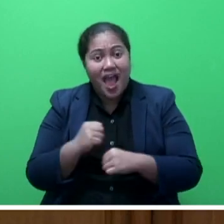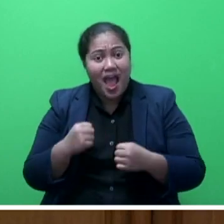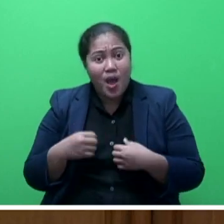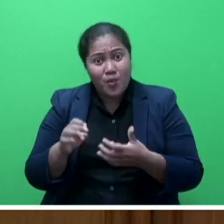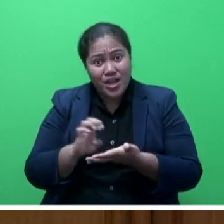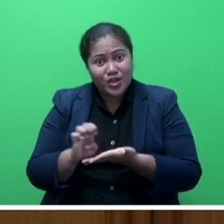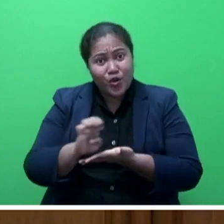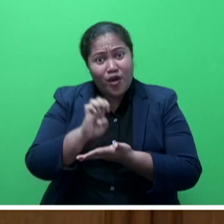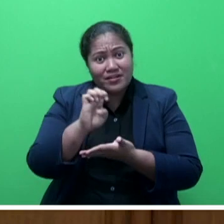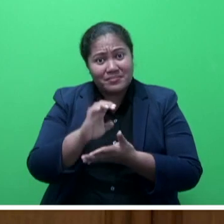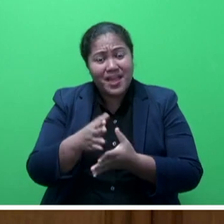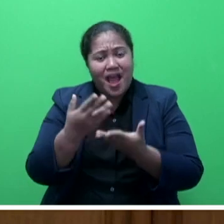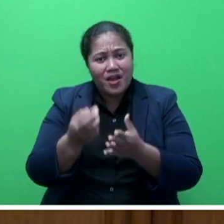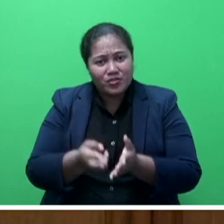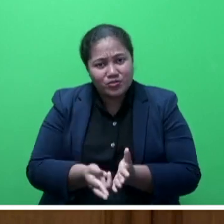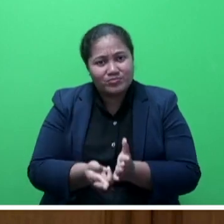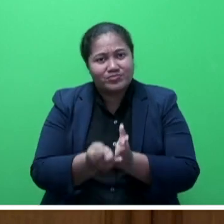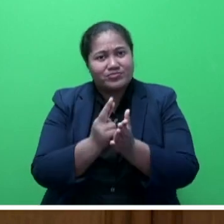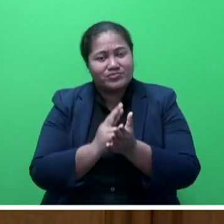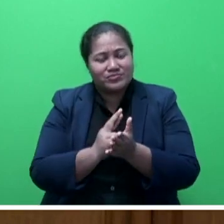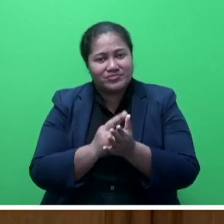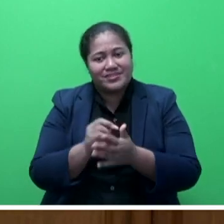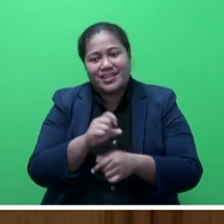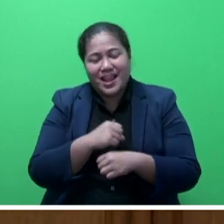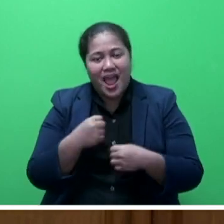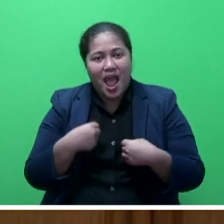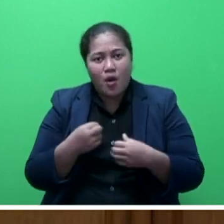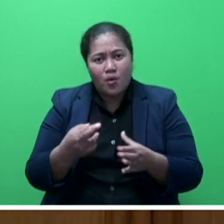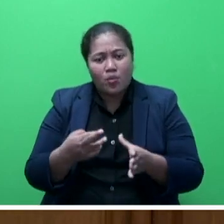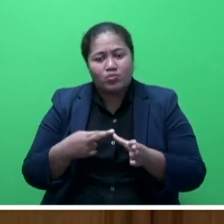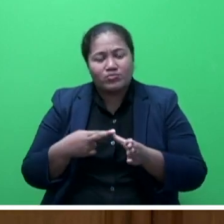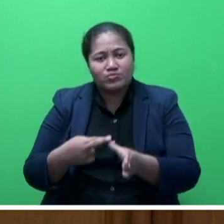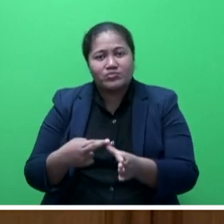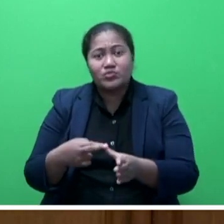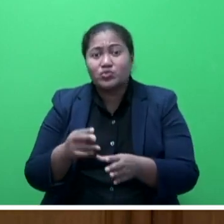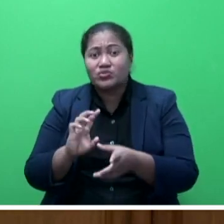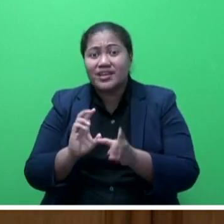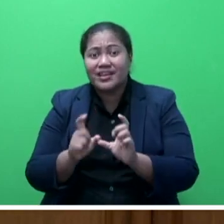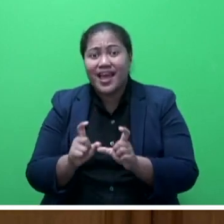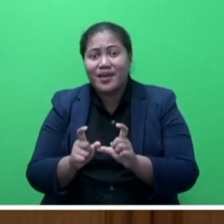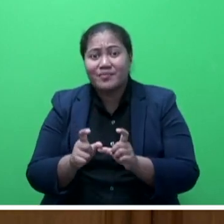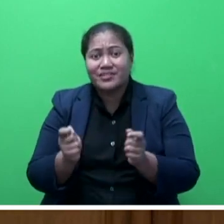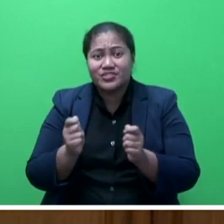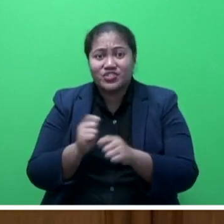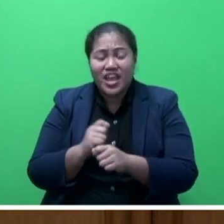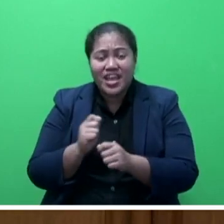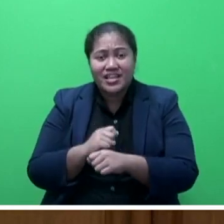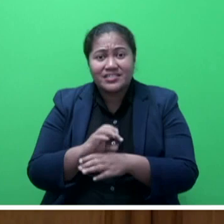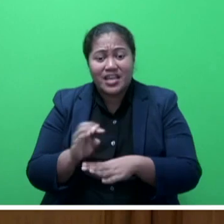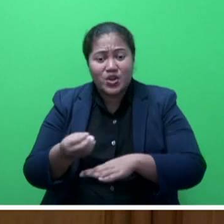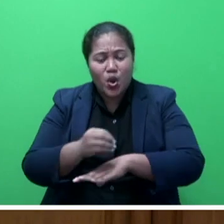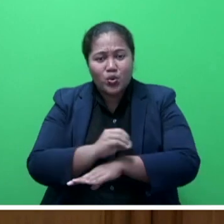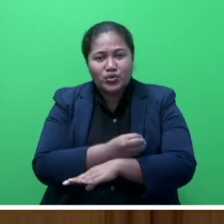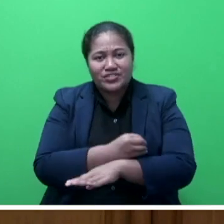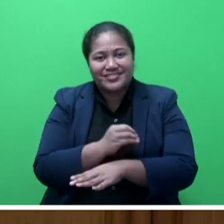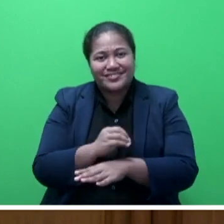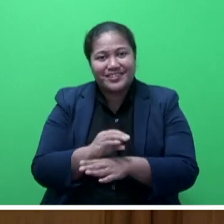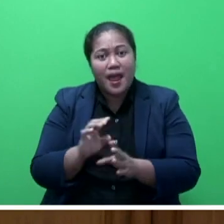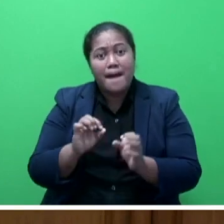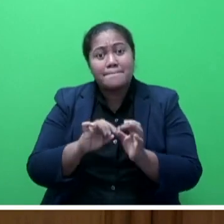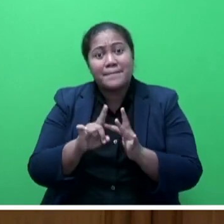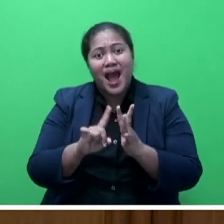recovery, and our response to the climate, oceans, and biodiversity crisis.